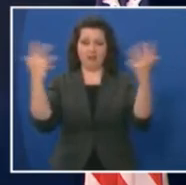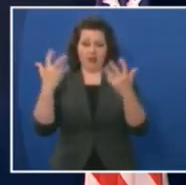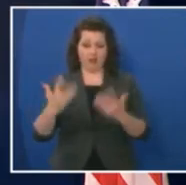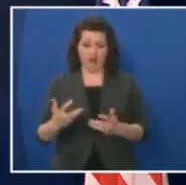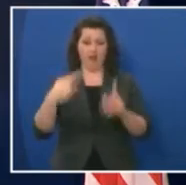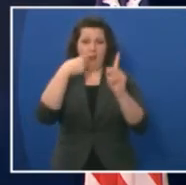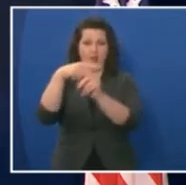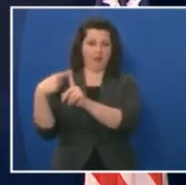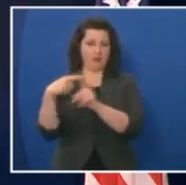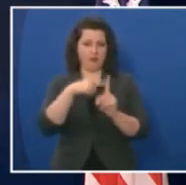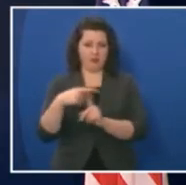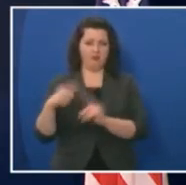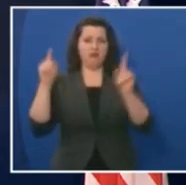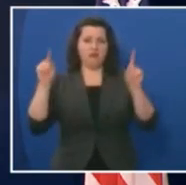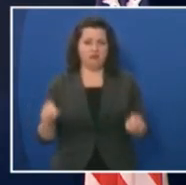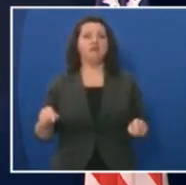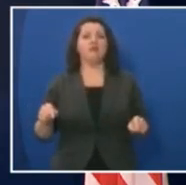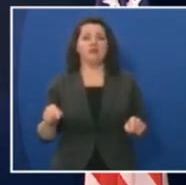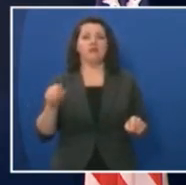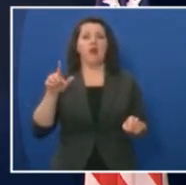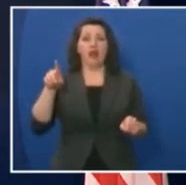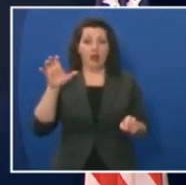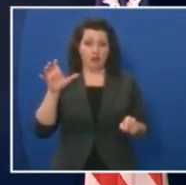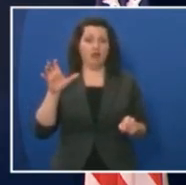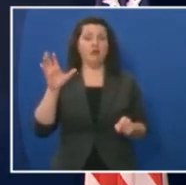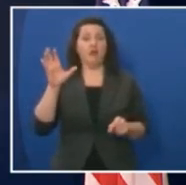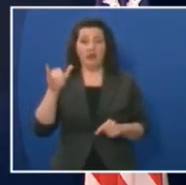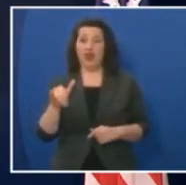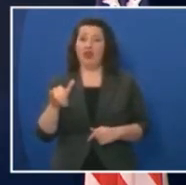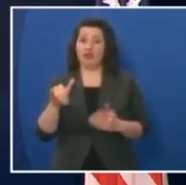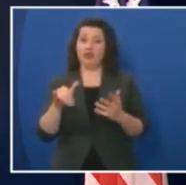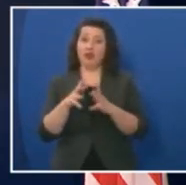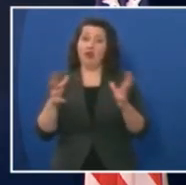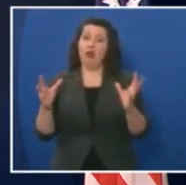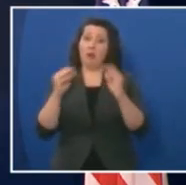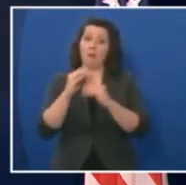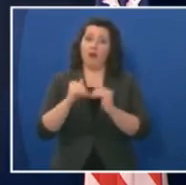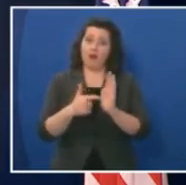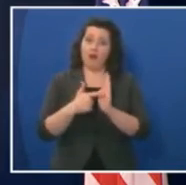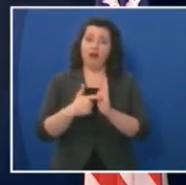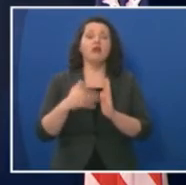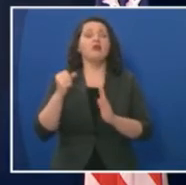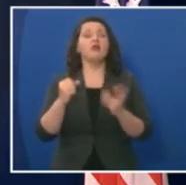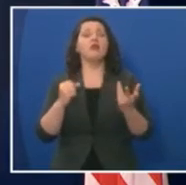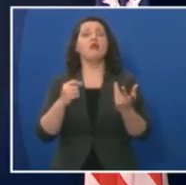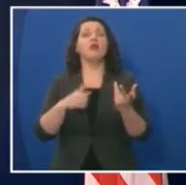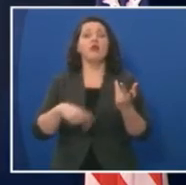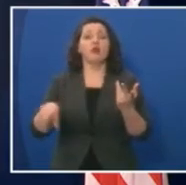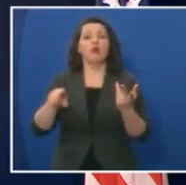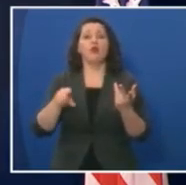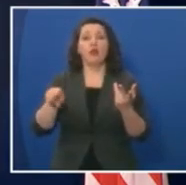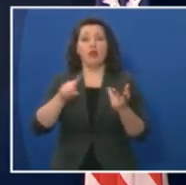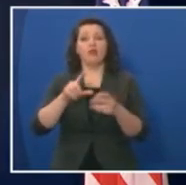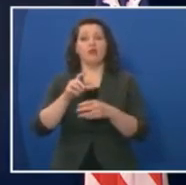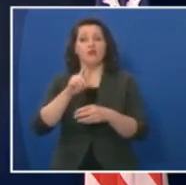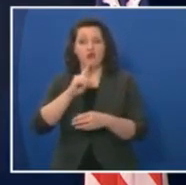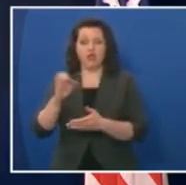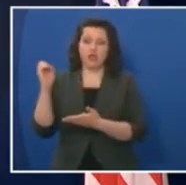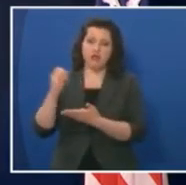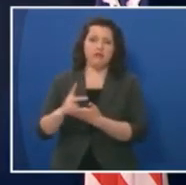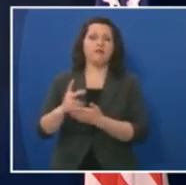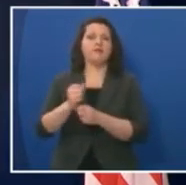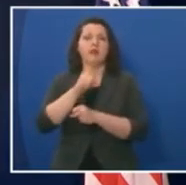So they went above and beyond to make sure that Iowans had the comfort level and that we had the comfort level that we needed in